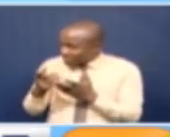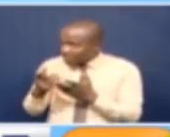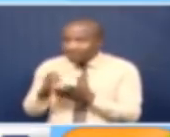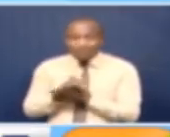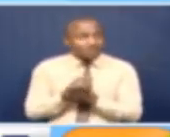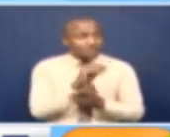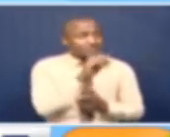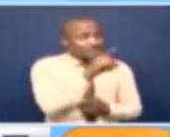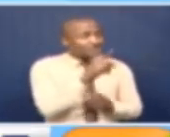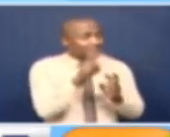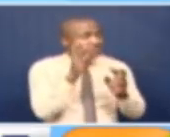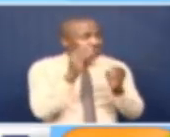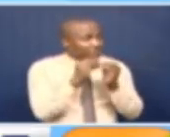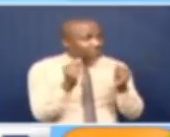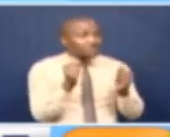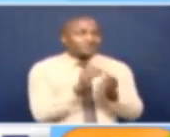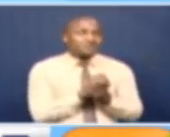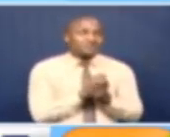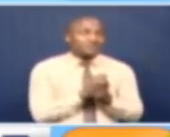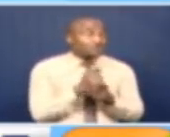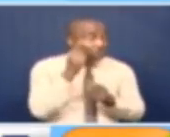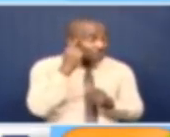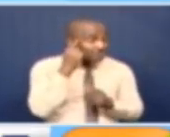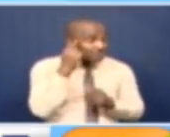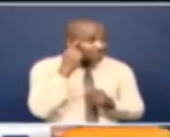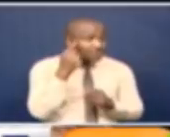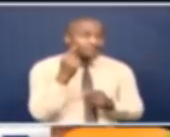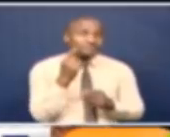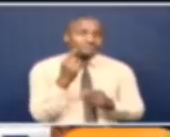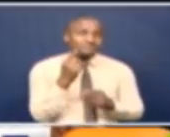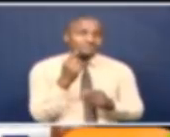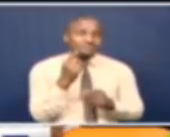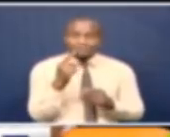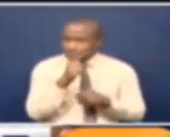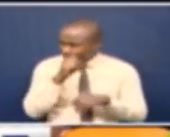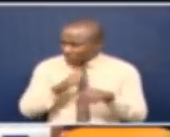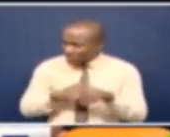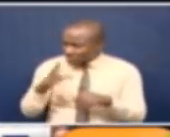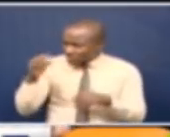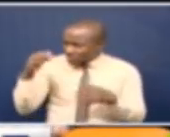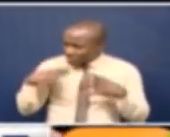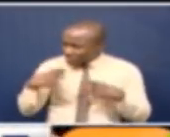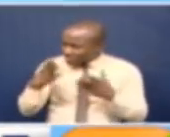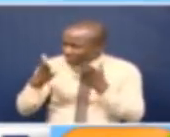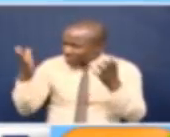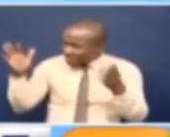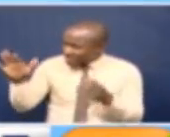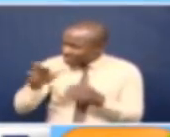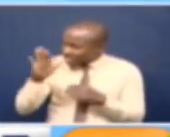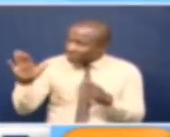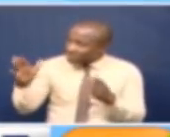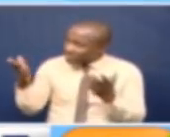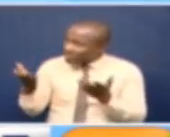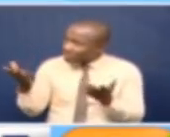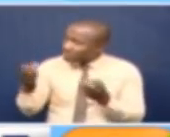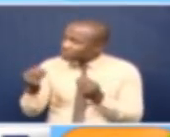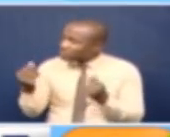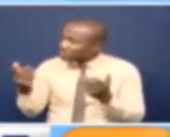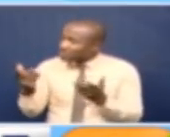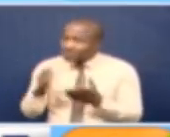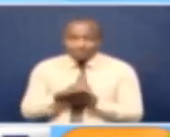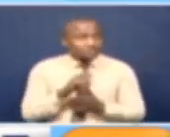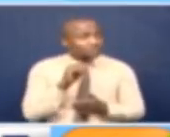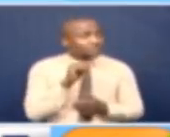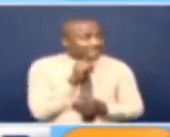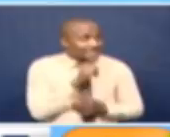will be put to rest very soon. So I think... When you go to a people's assembly or when you... No. Those